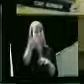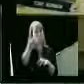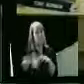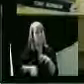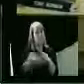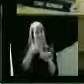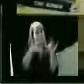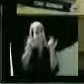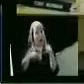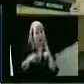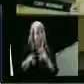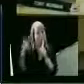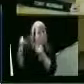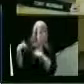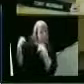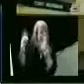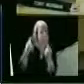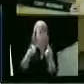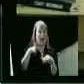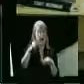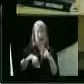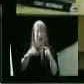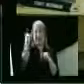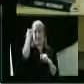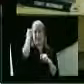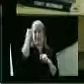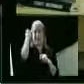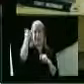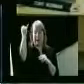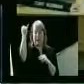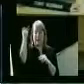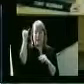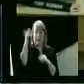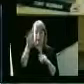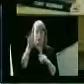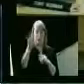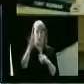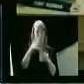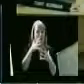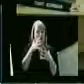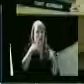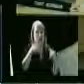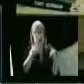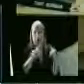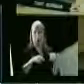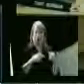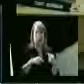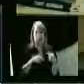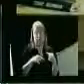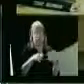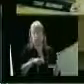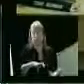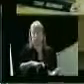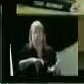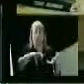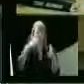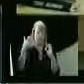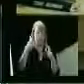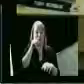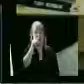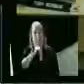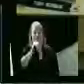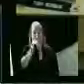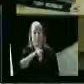detail. I can't imagine the turmoil, the angst,